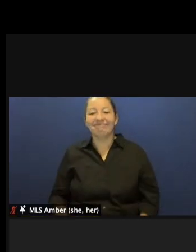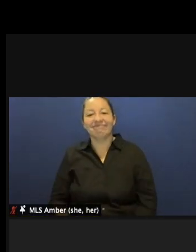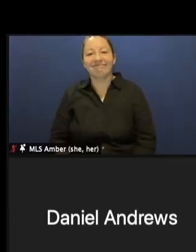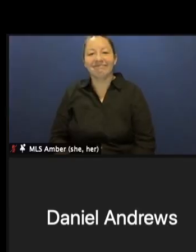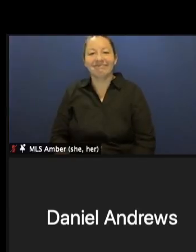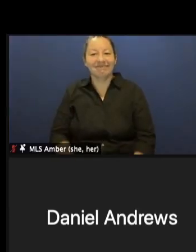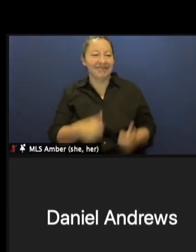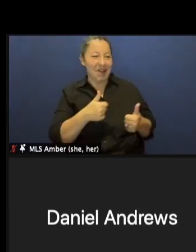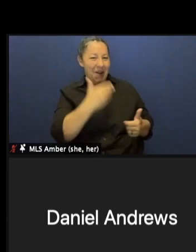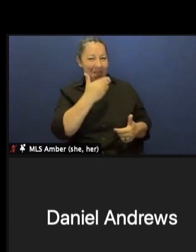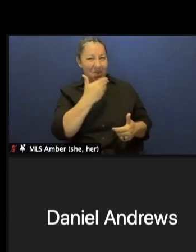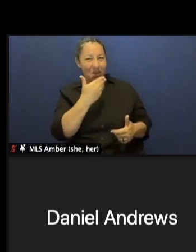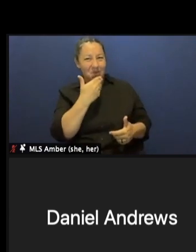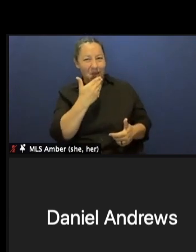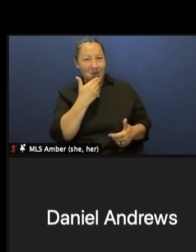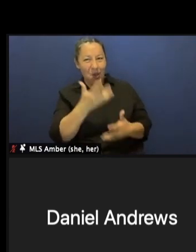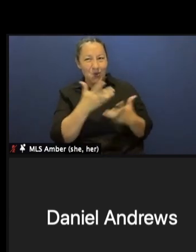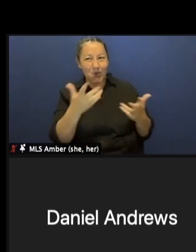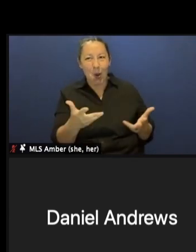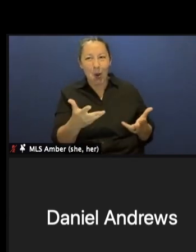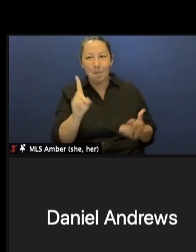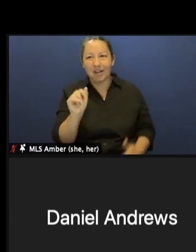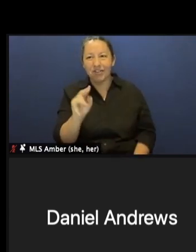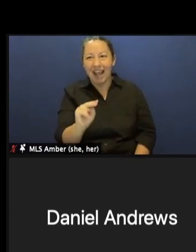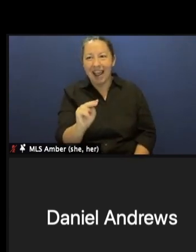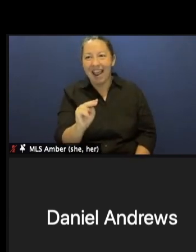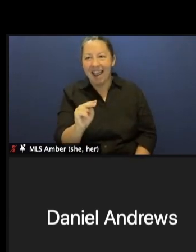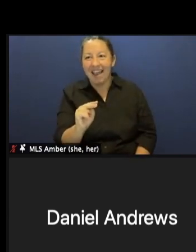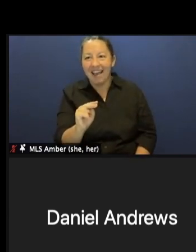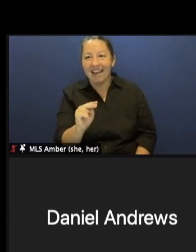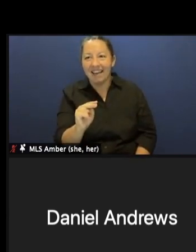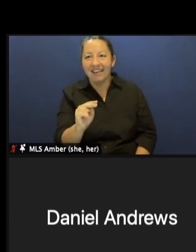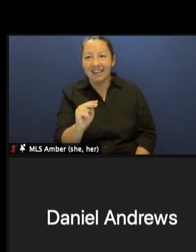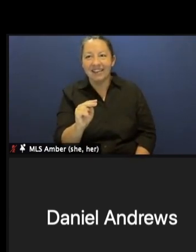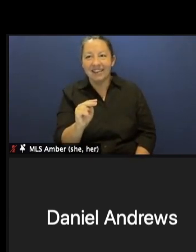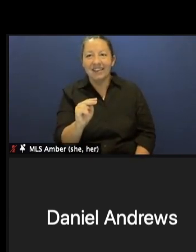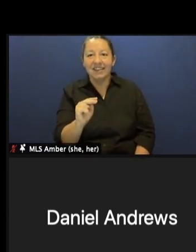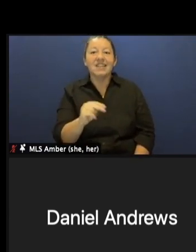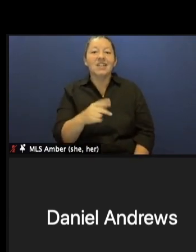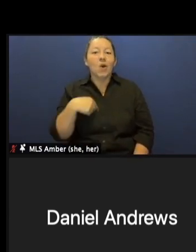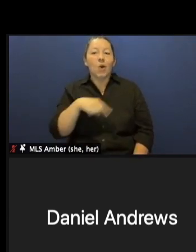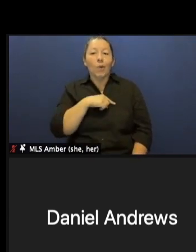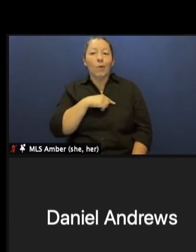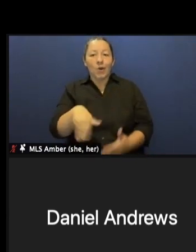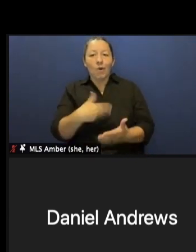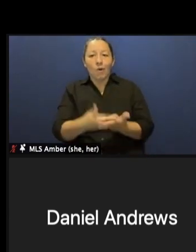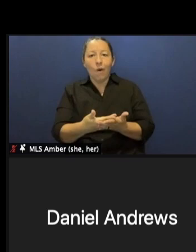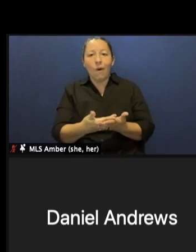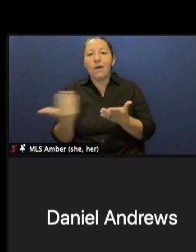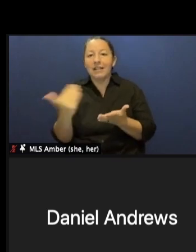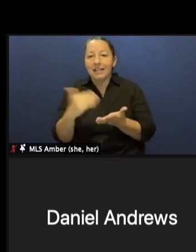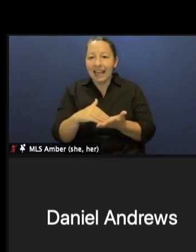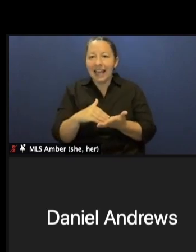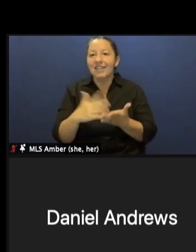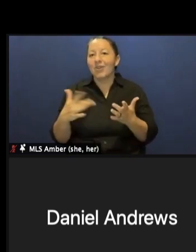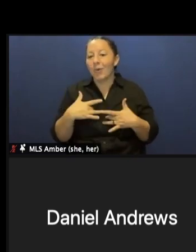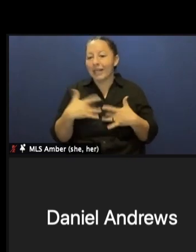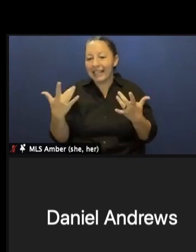Great. Well, thank you so much, Dan. And we are all, again, so